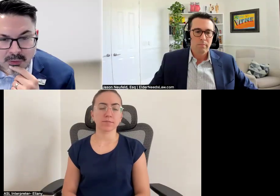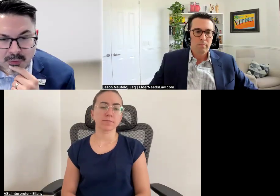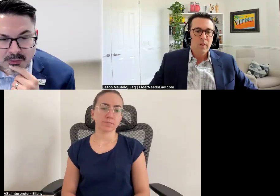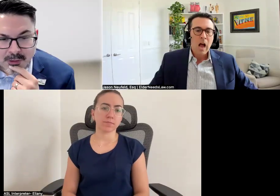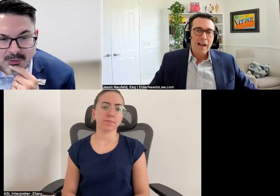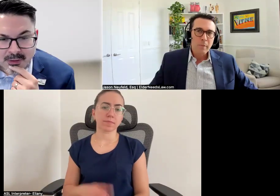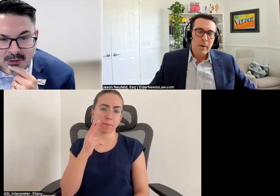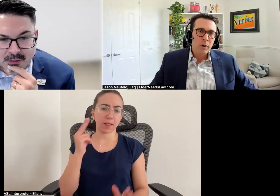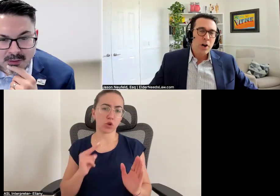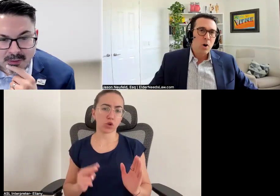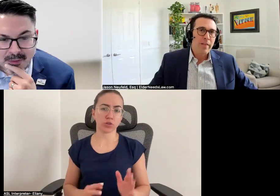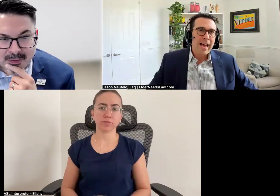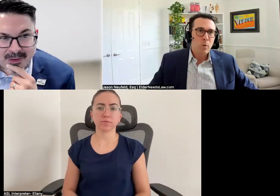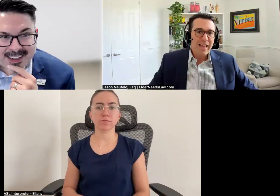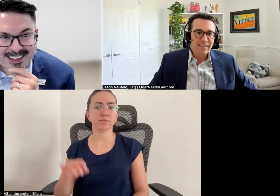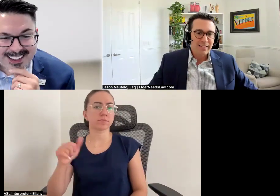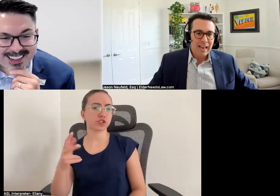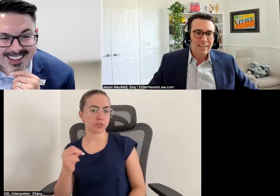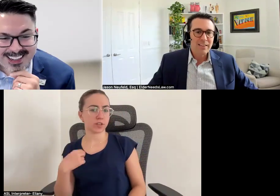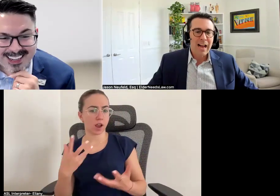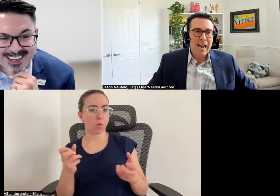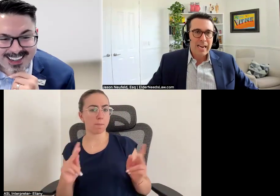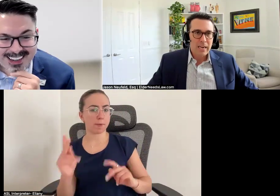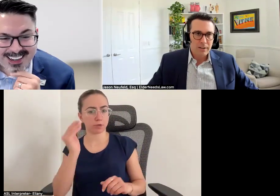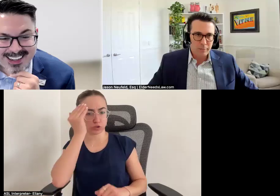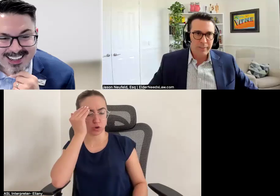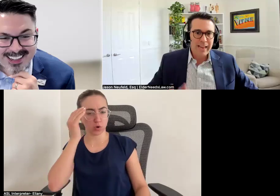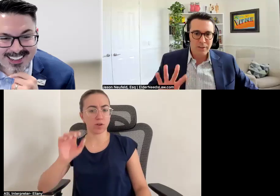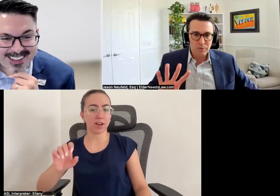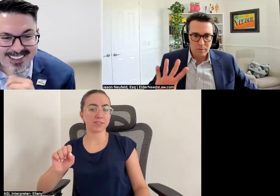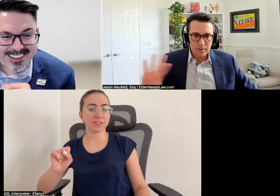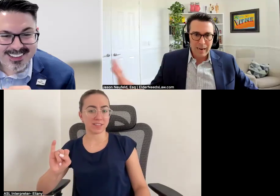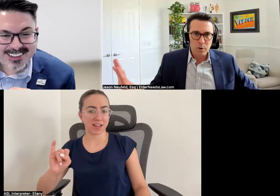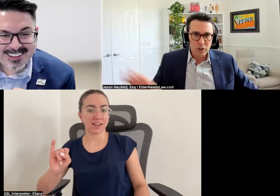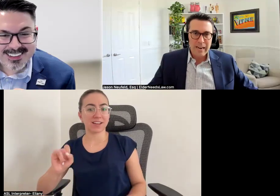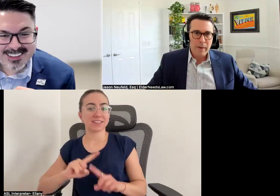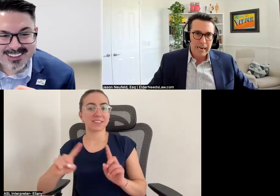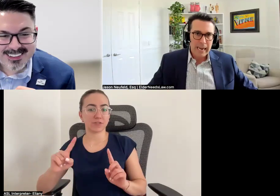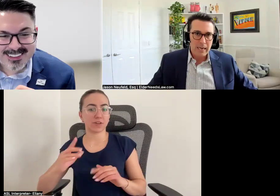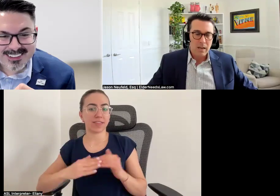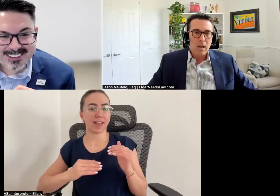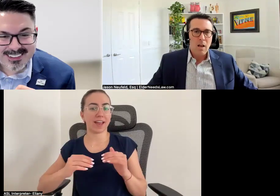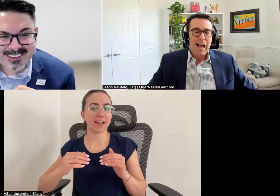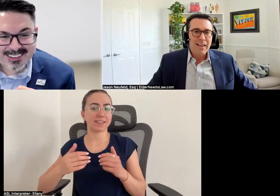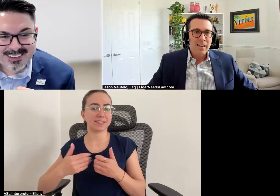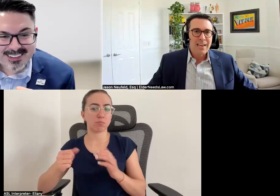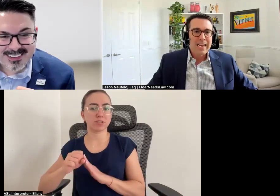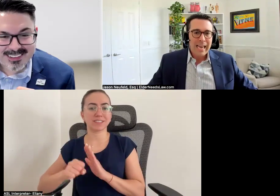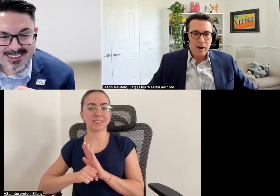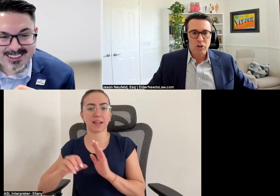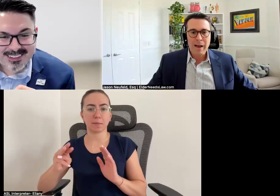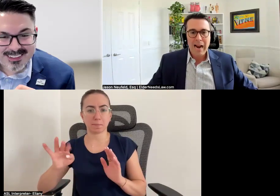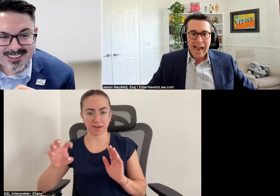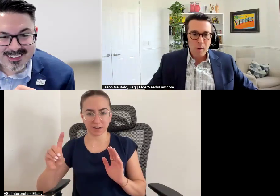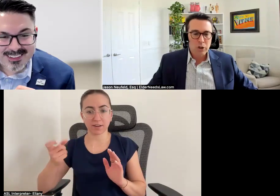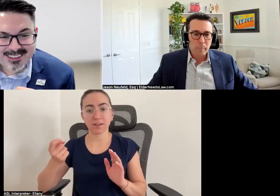Just looking through some I of like people to the know that with SSI, different than separate state Medicaid, SSI